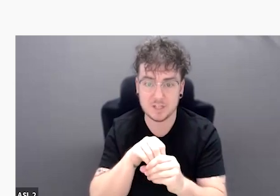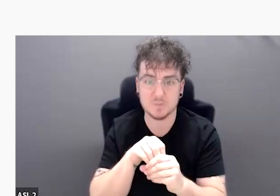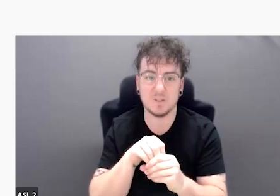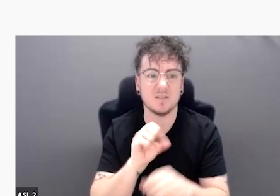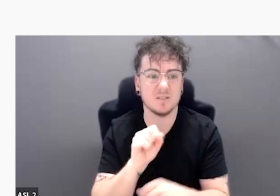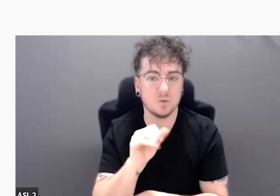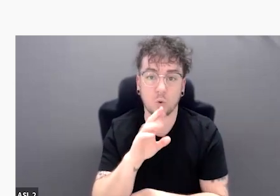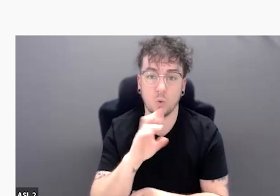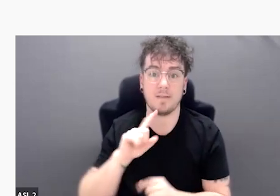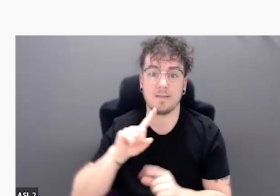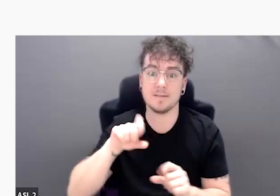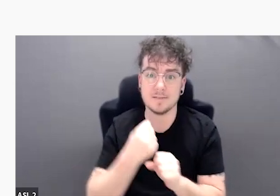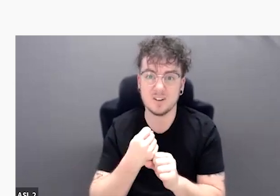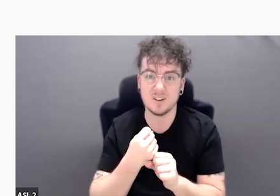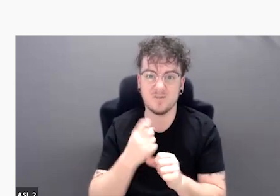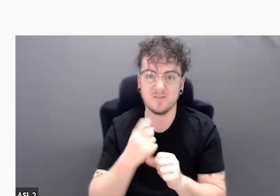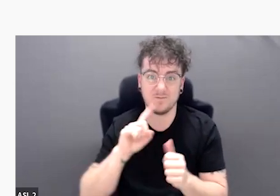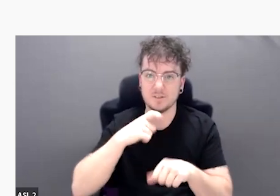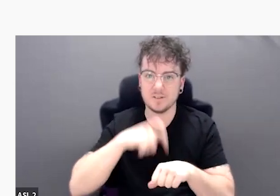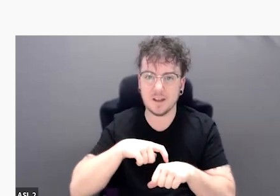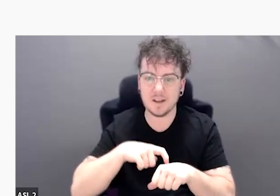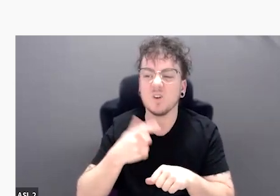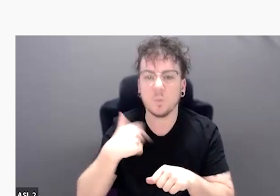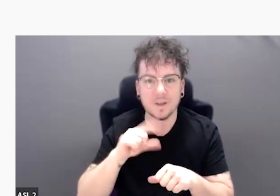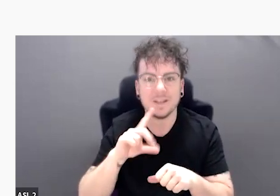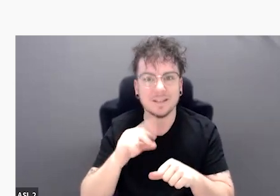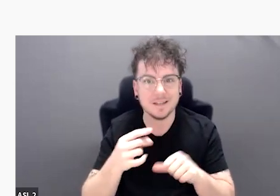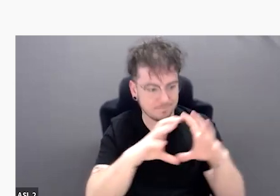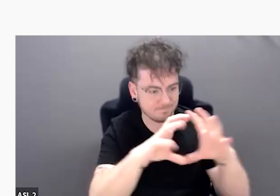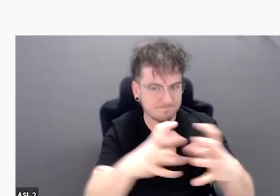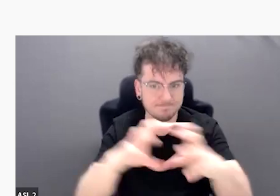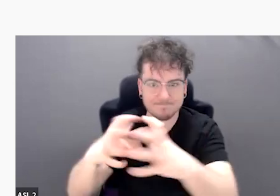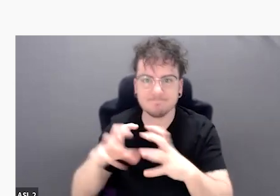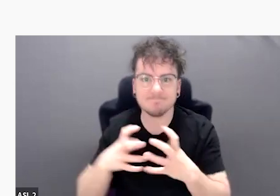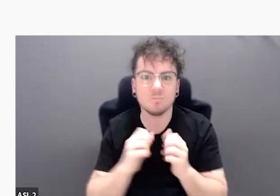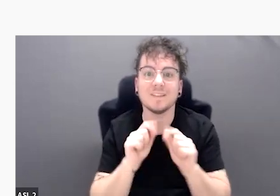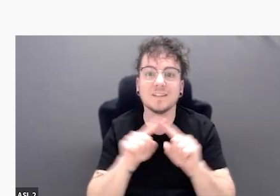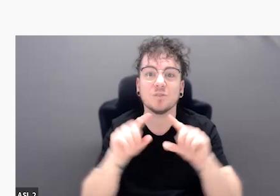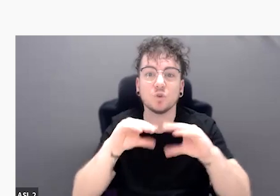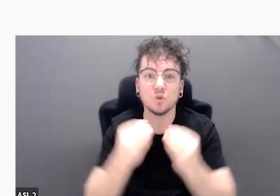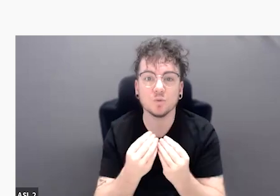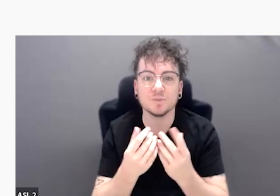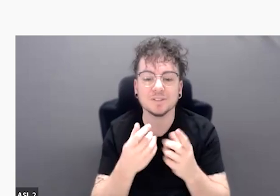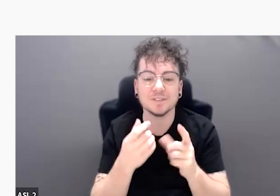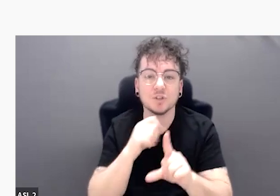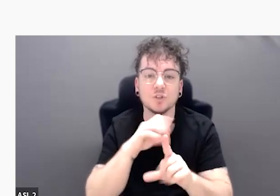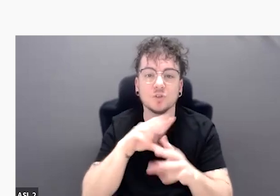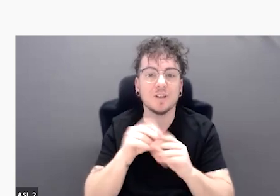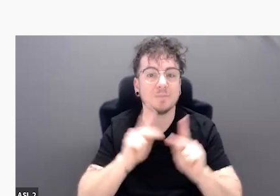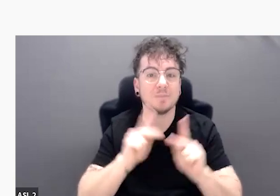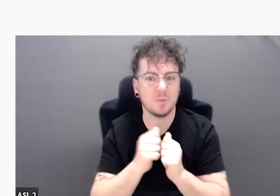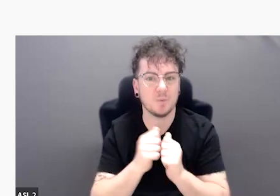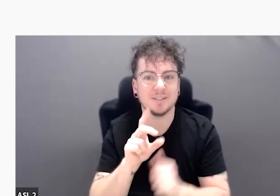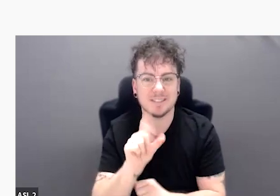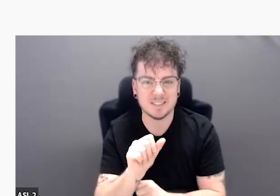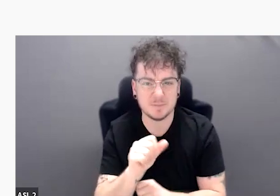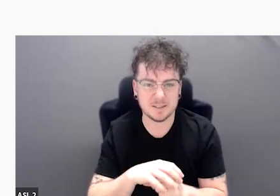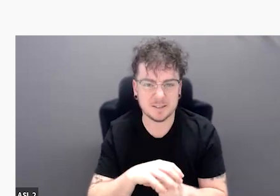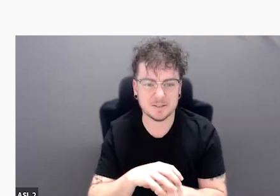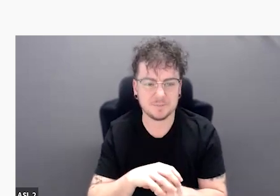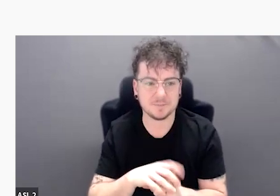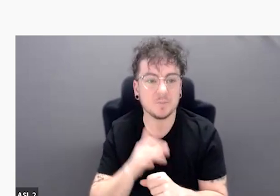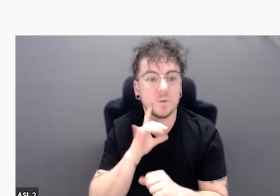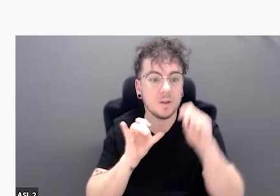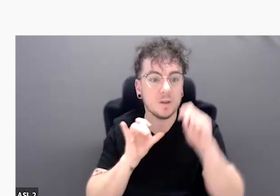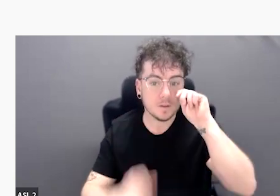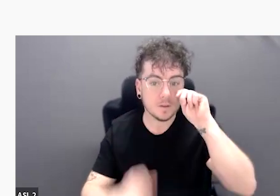were able to break this down by equity deserving groups, including persons with disabilities. We also track a representation of persons with